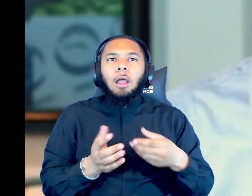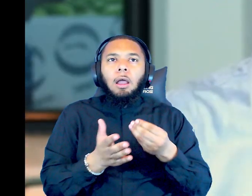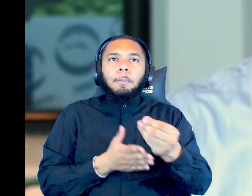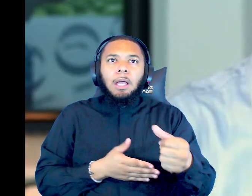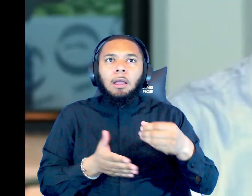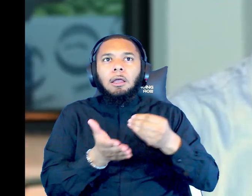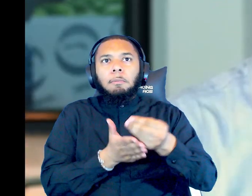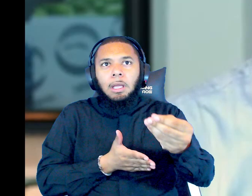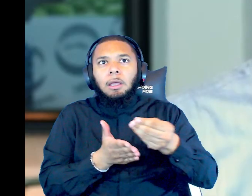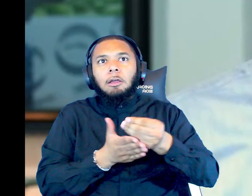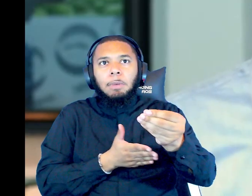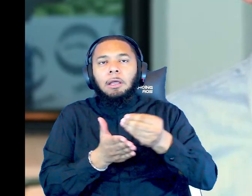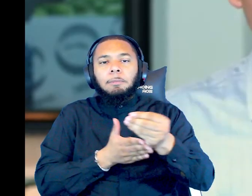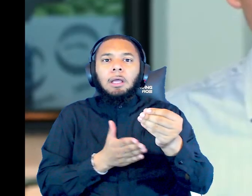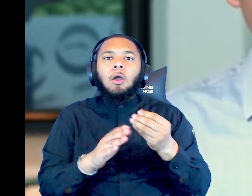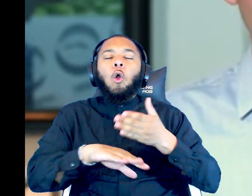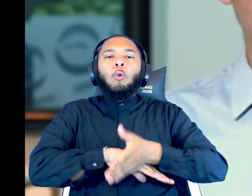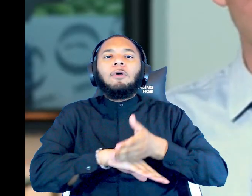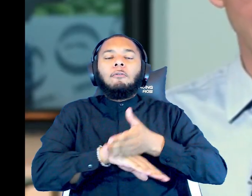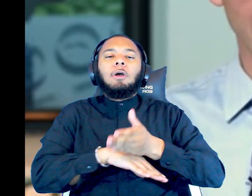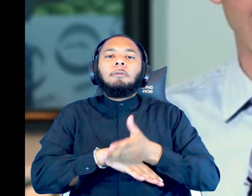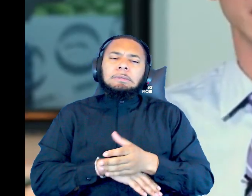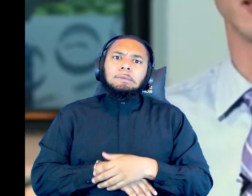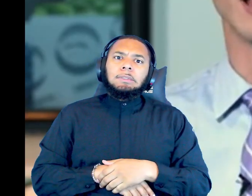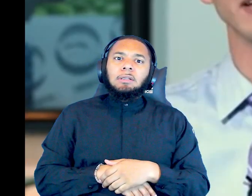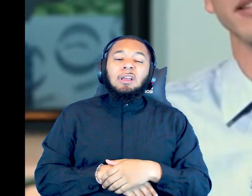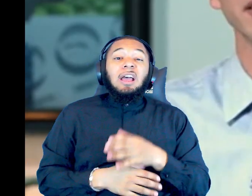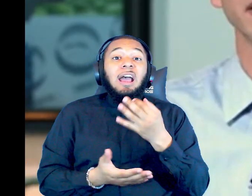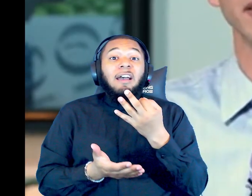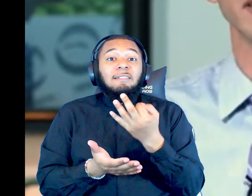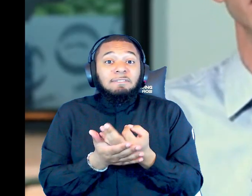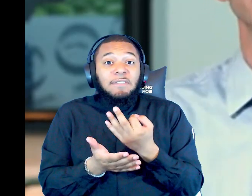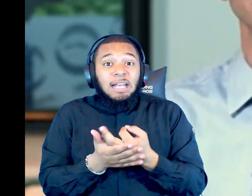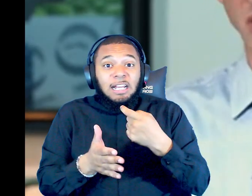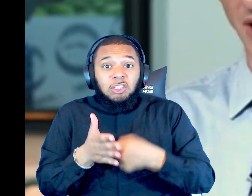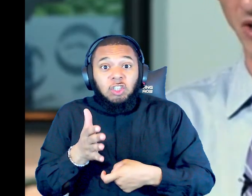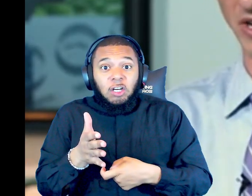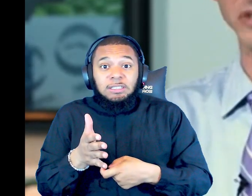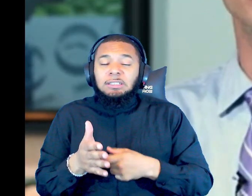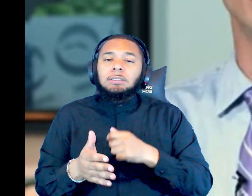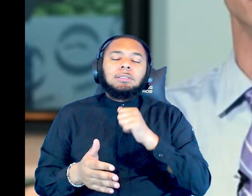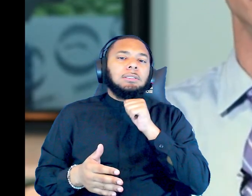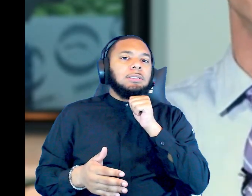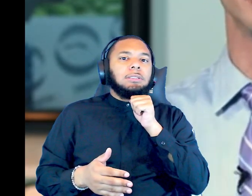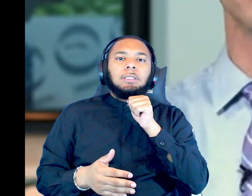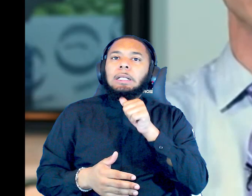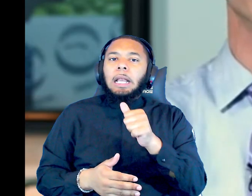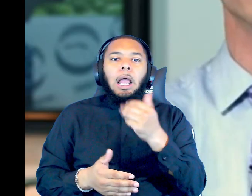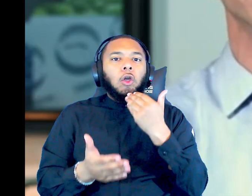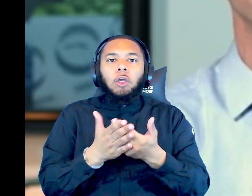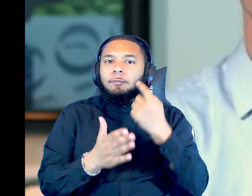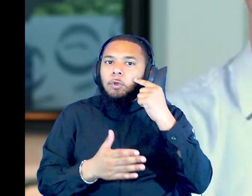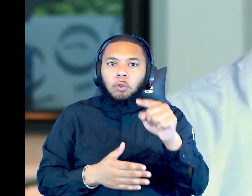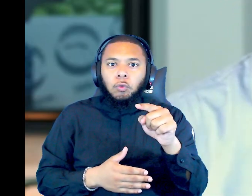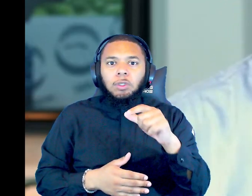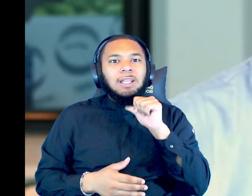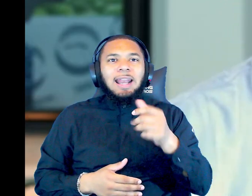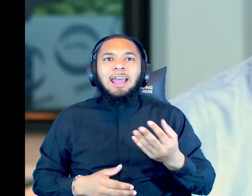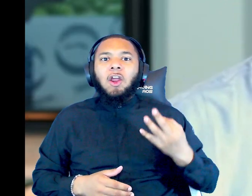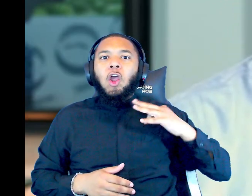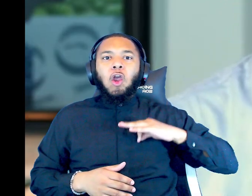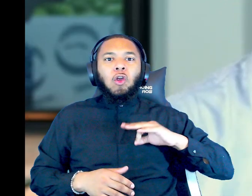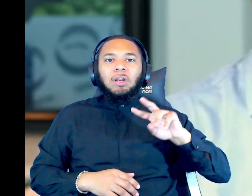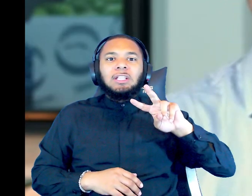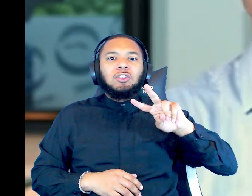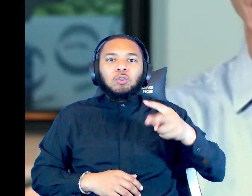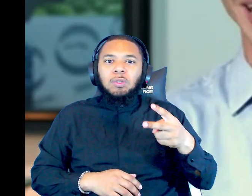charges, because finance charges are no good. You're not actually getting anything out of this. Like, you're not earning $2.50 worth of goods and